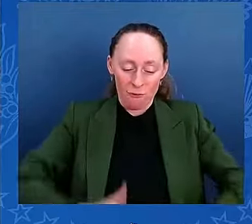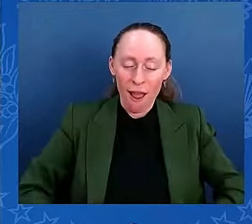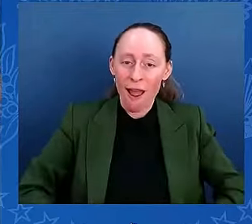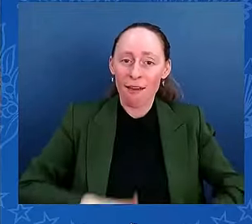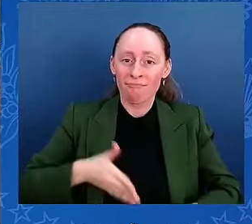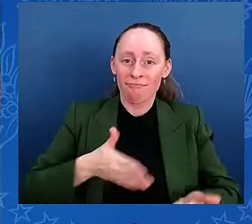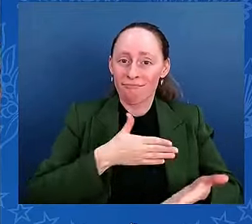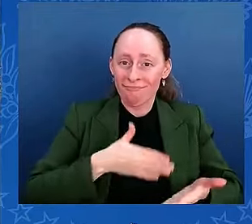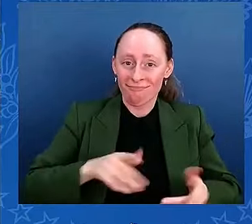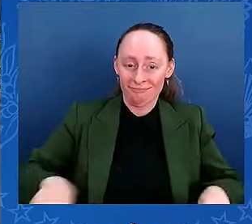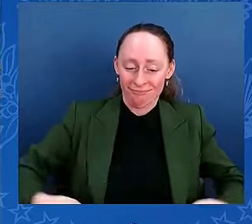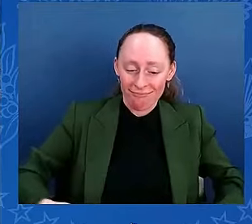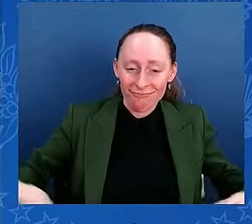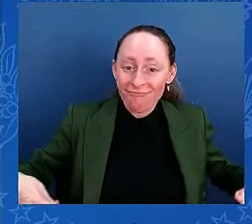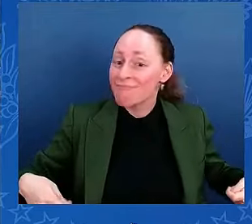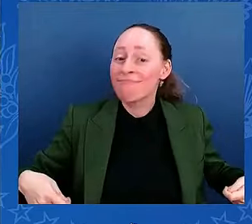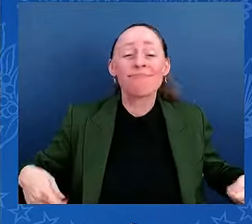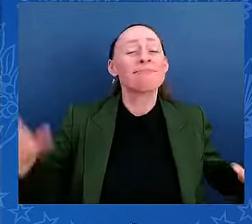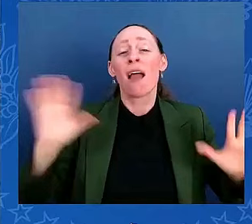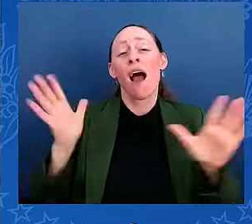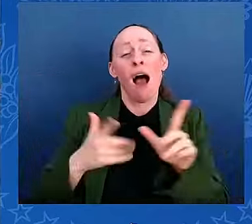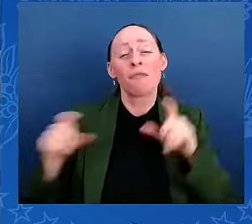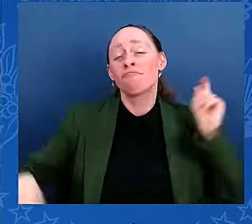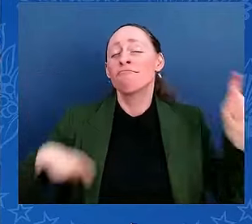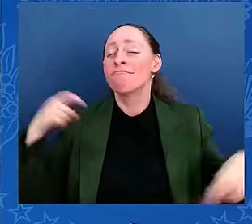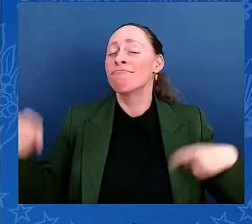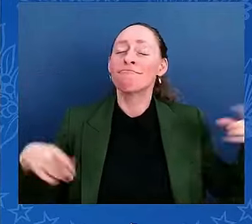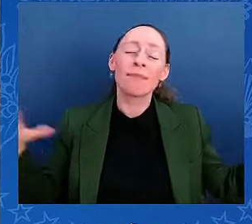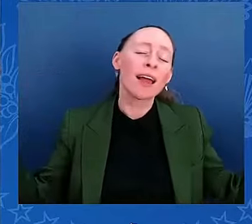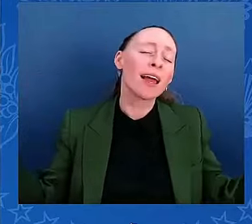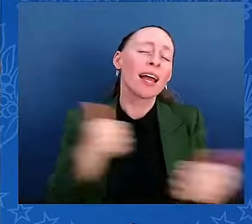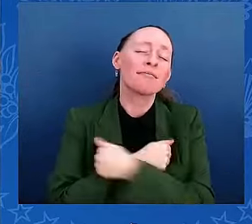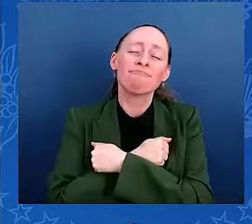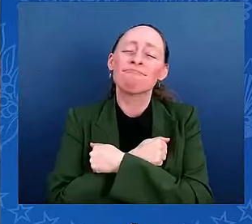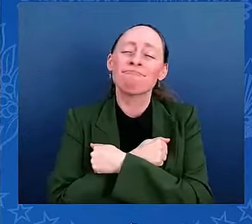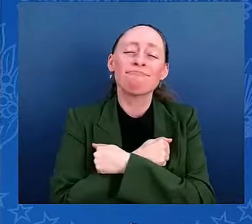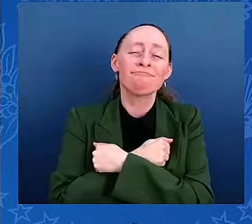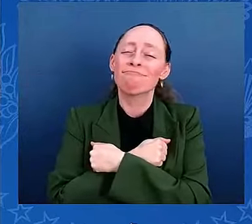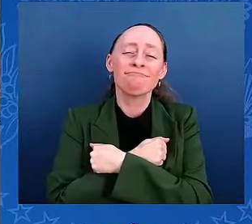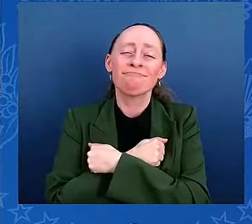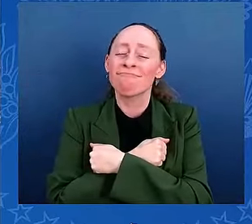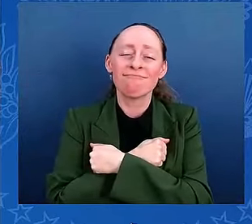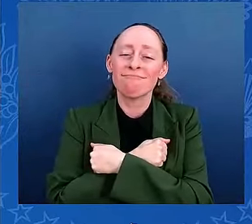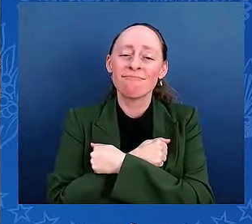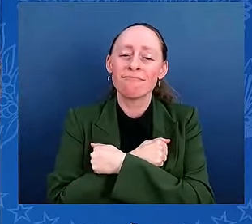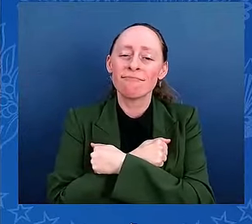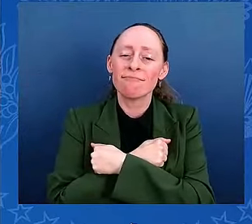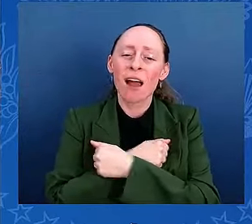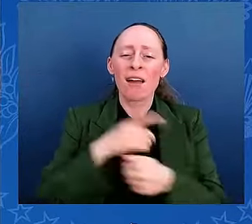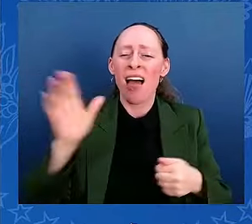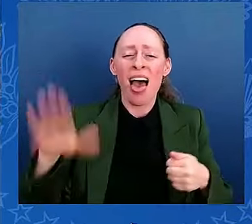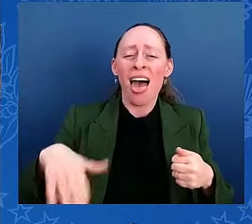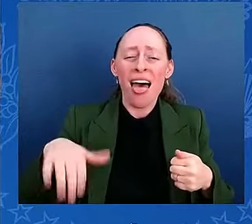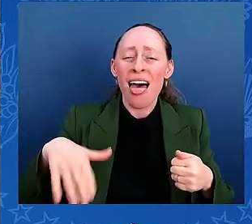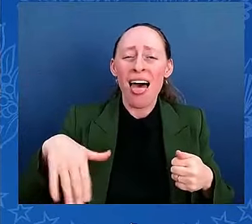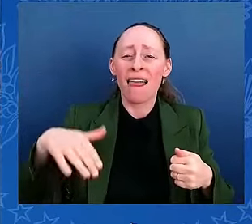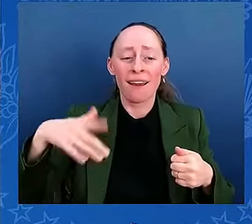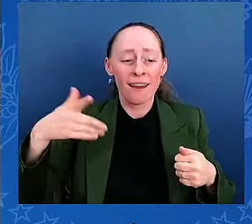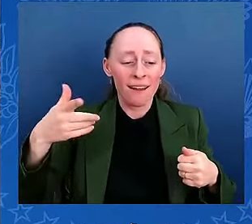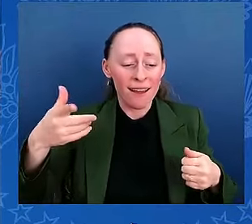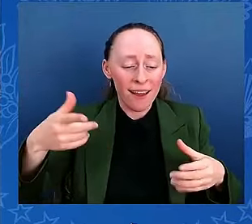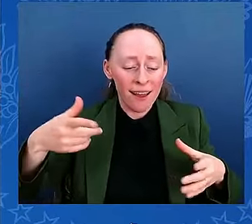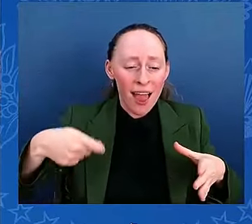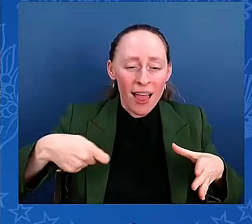she'd known him his entire life. And before he could even get a plate, Joe was greeted not as a